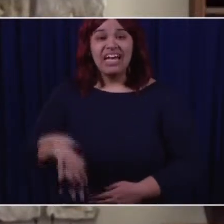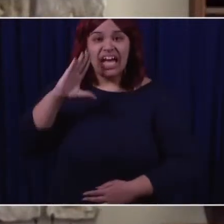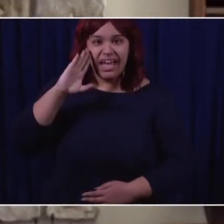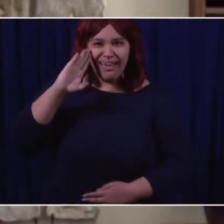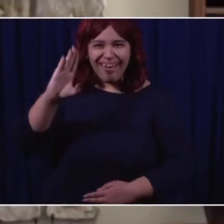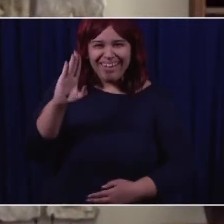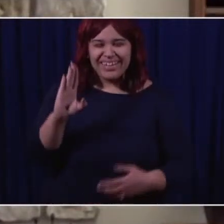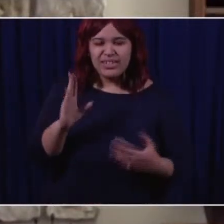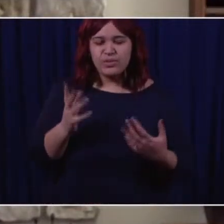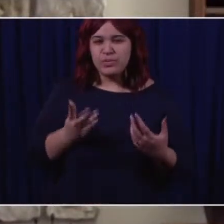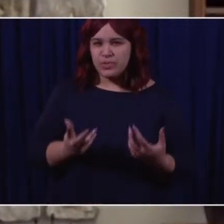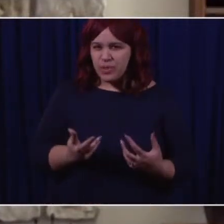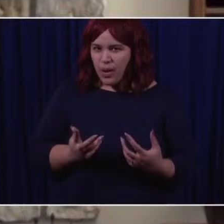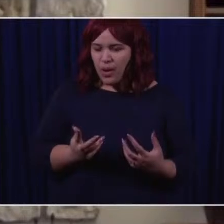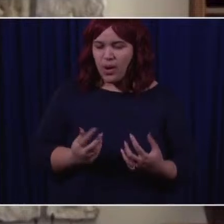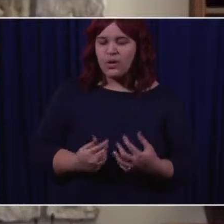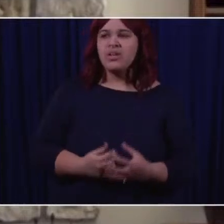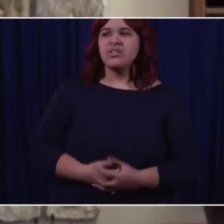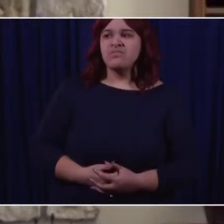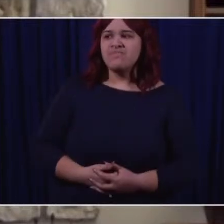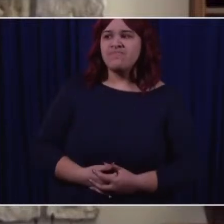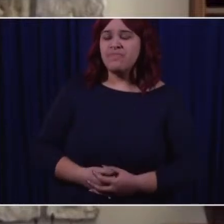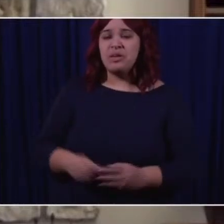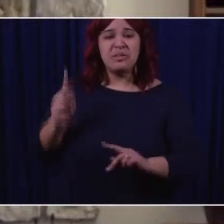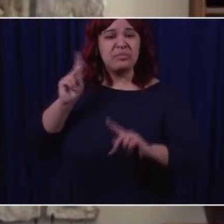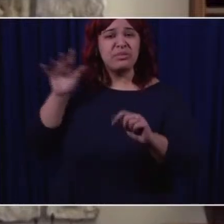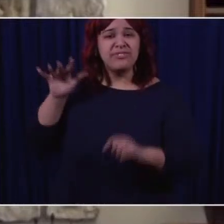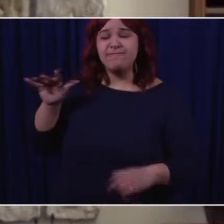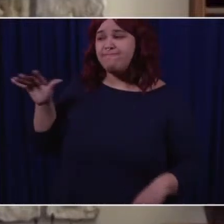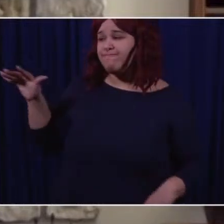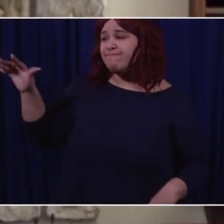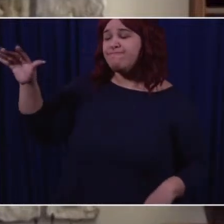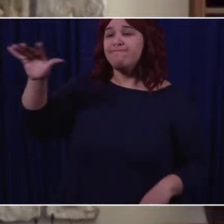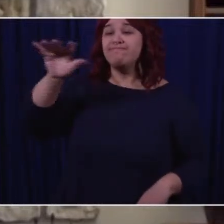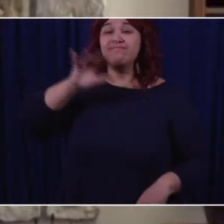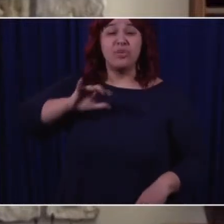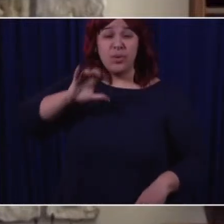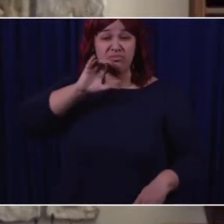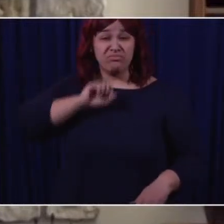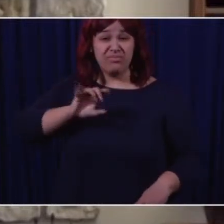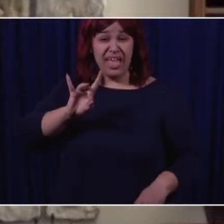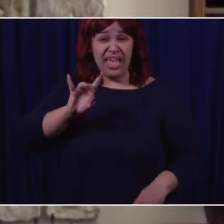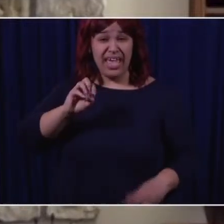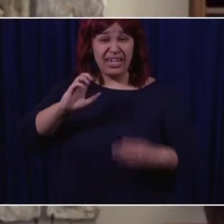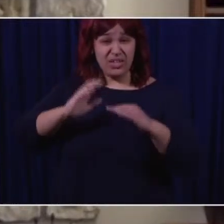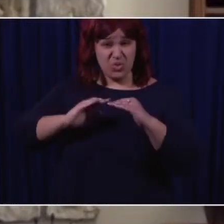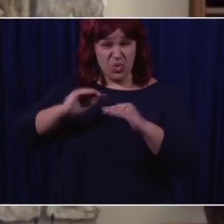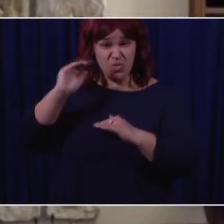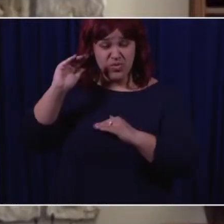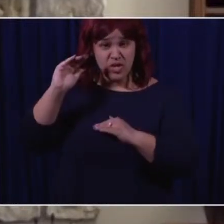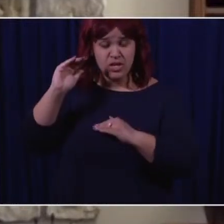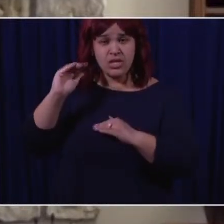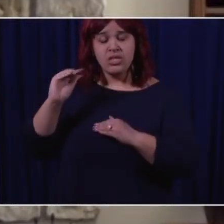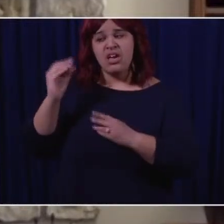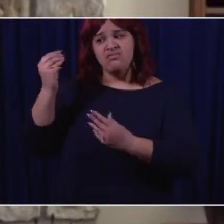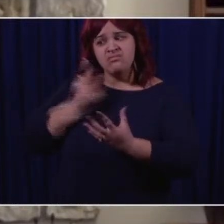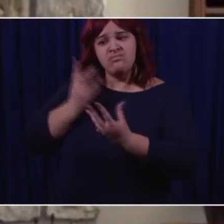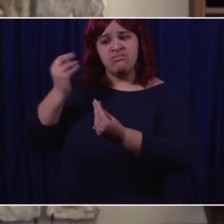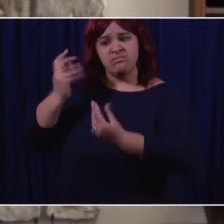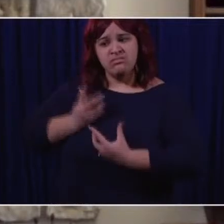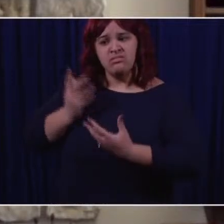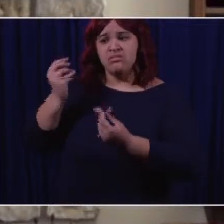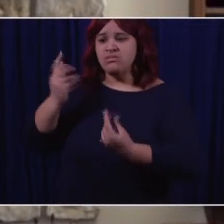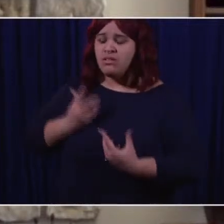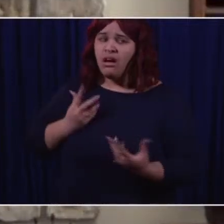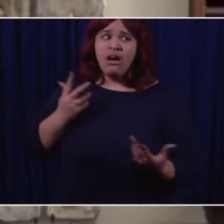you, we're continuing to hear from Ohioans who are 80 and over. They cannot get scheduled for shots. They're